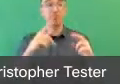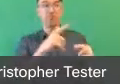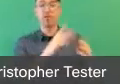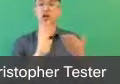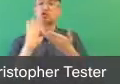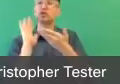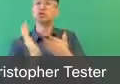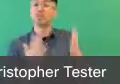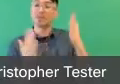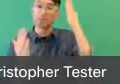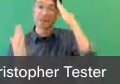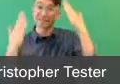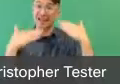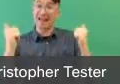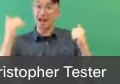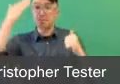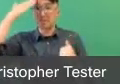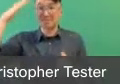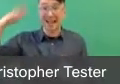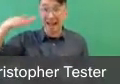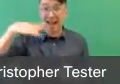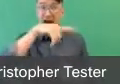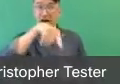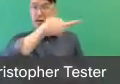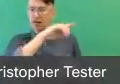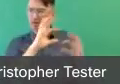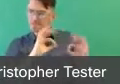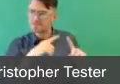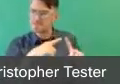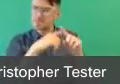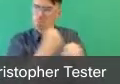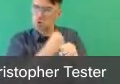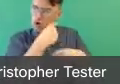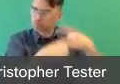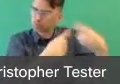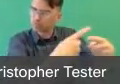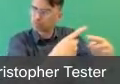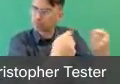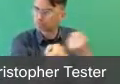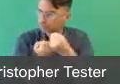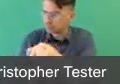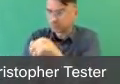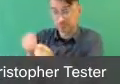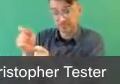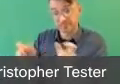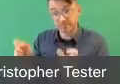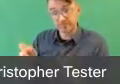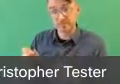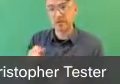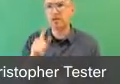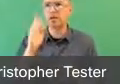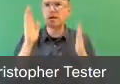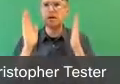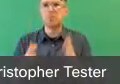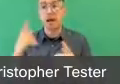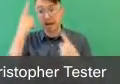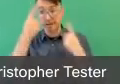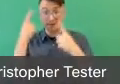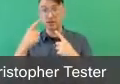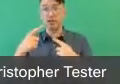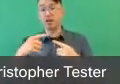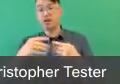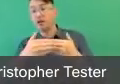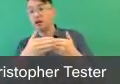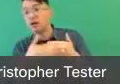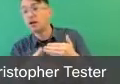need to build back better mental well-being by improving systemic and sustained resilience among